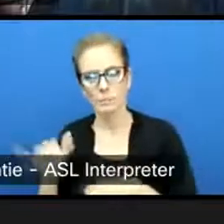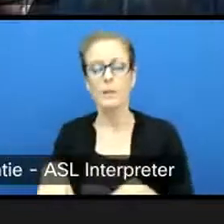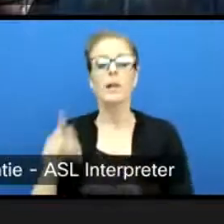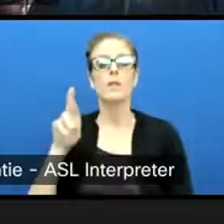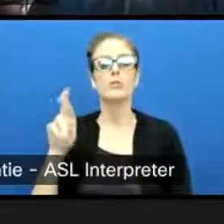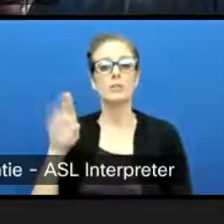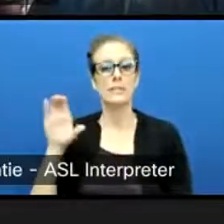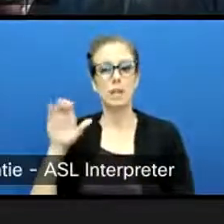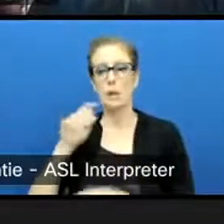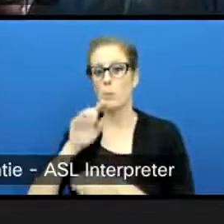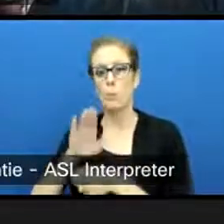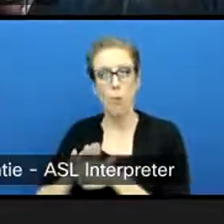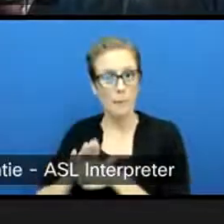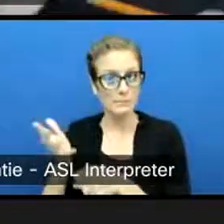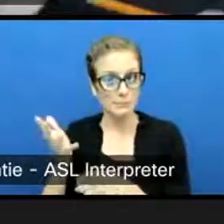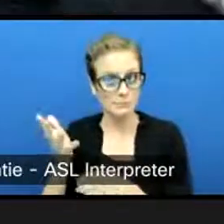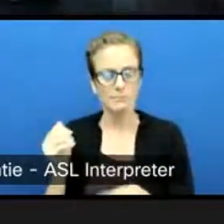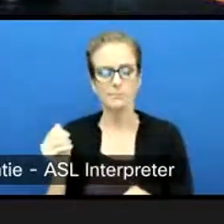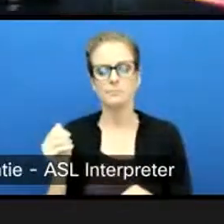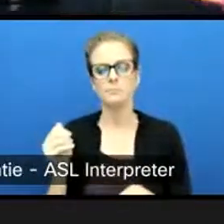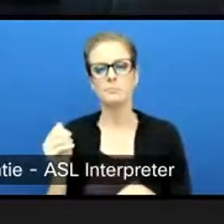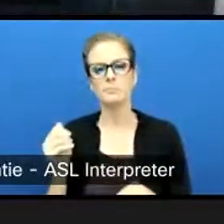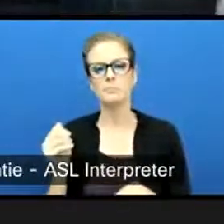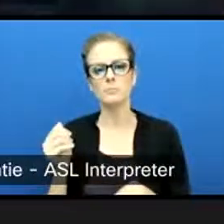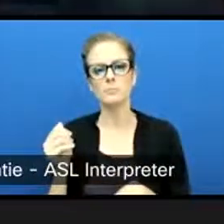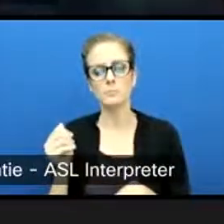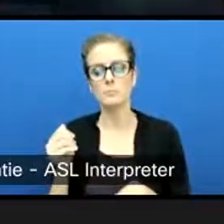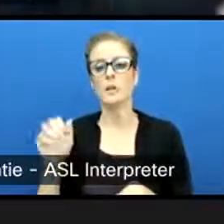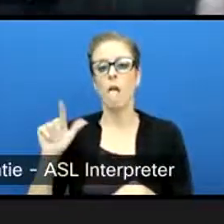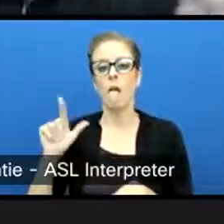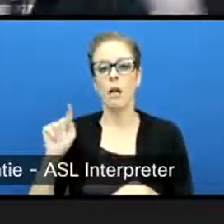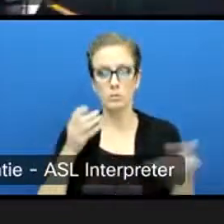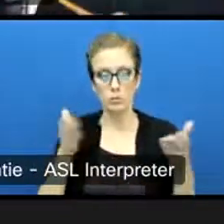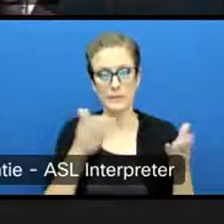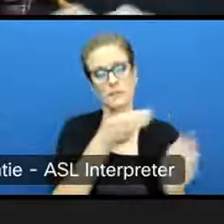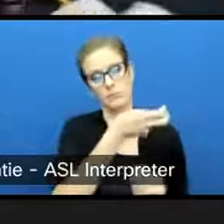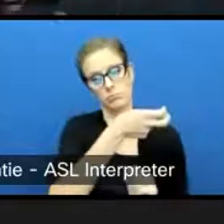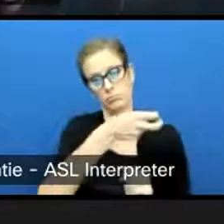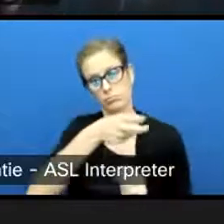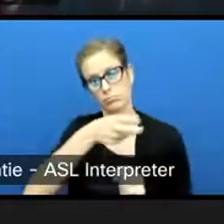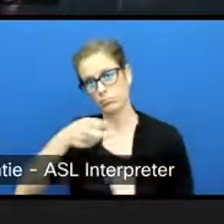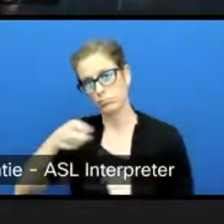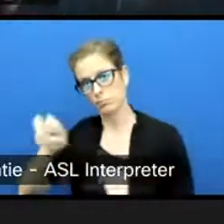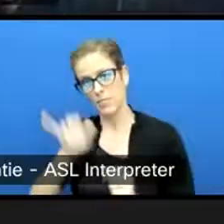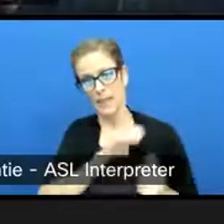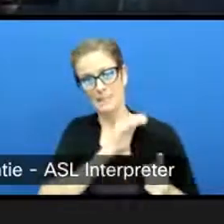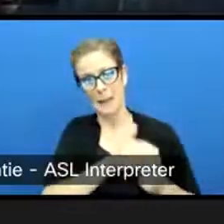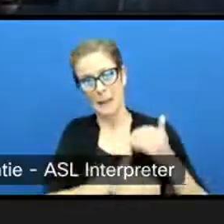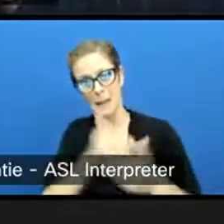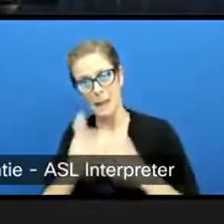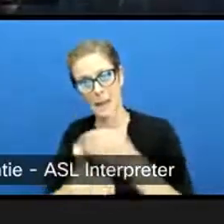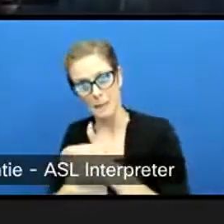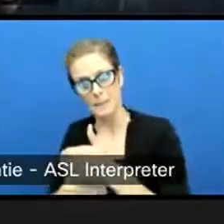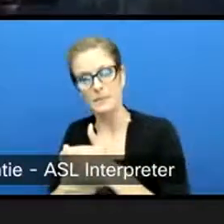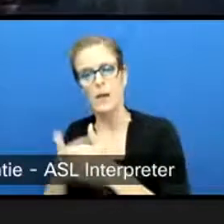that as we develop steps to move our system back to the traditional service system, that we would